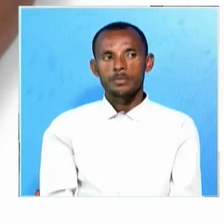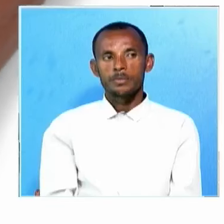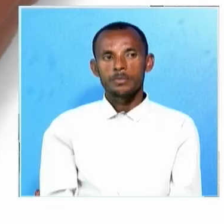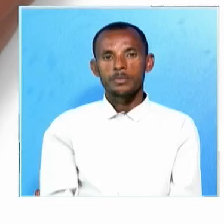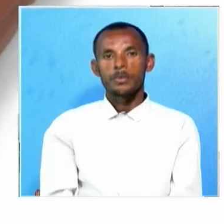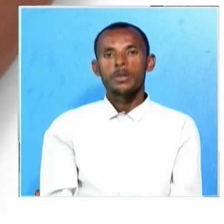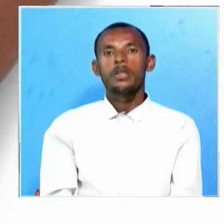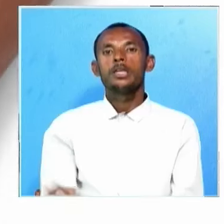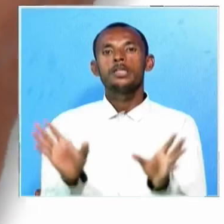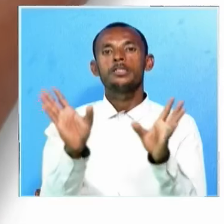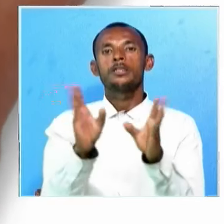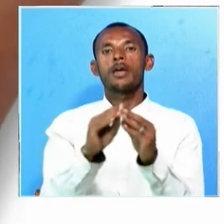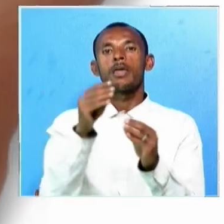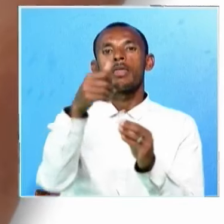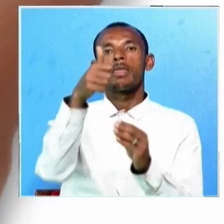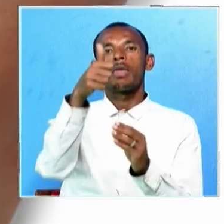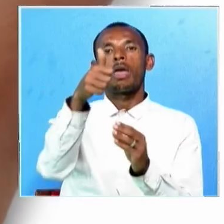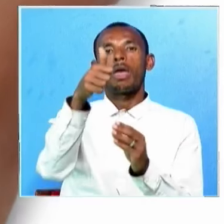set A